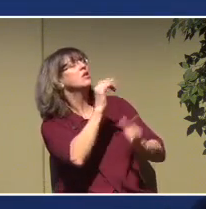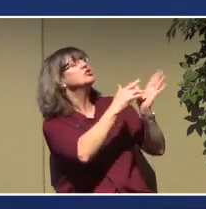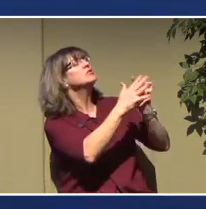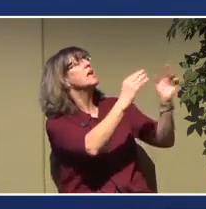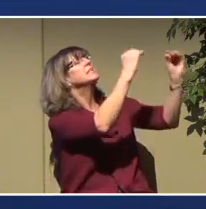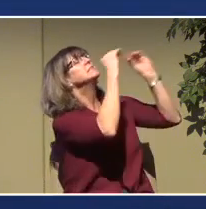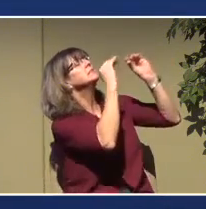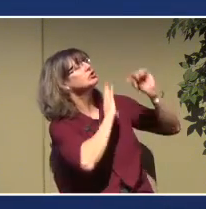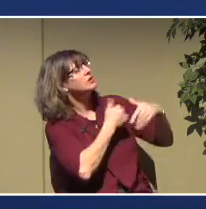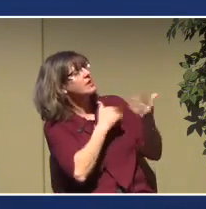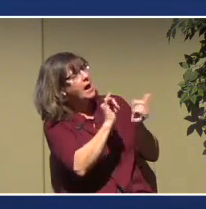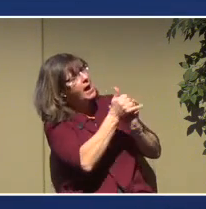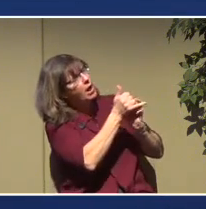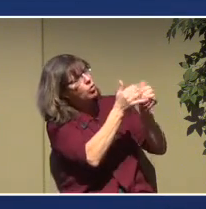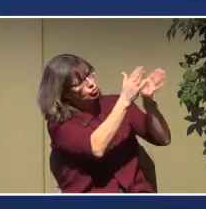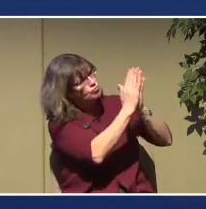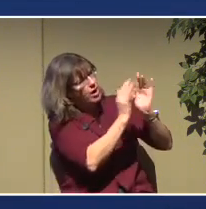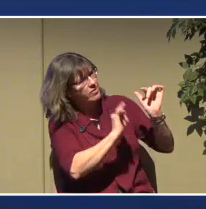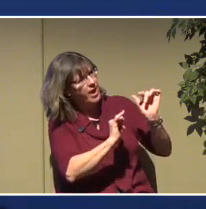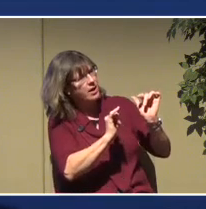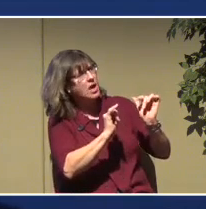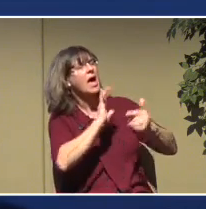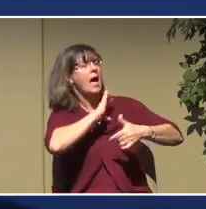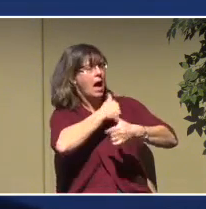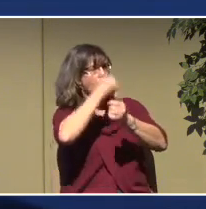that he then taught them.